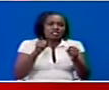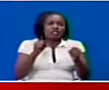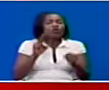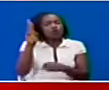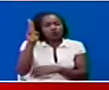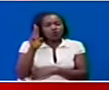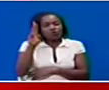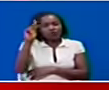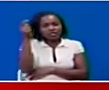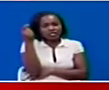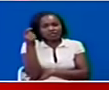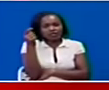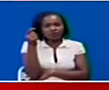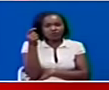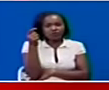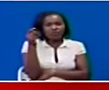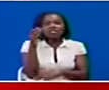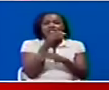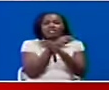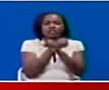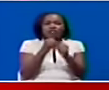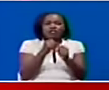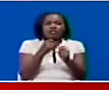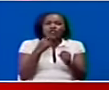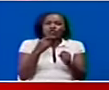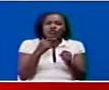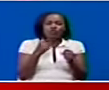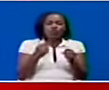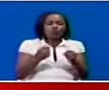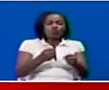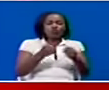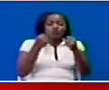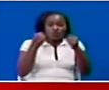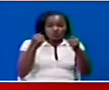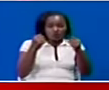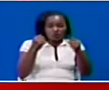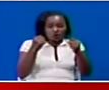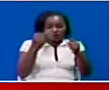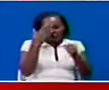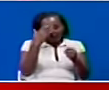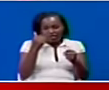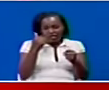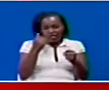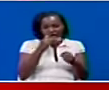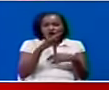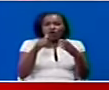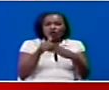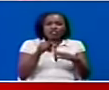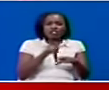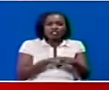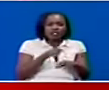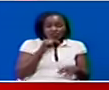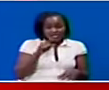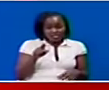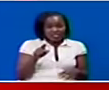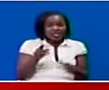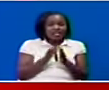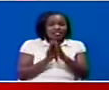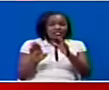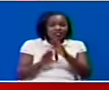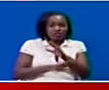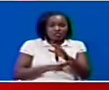Uhuru Kenyatta. The president has been so steadfast because all along, he and His Excellency the deputy